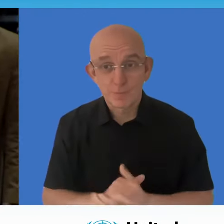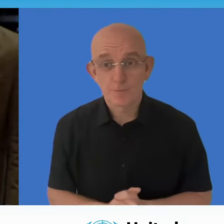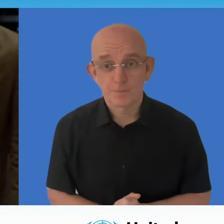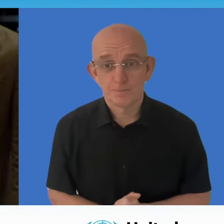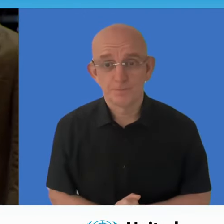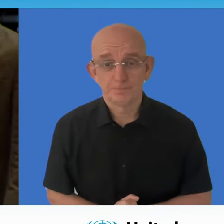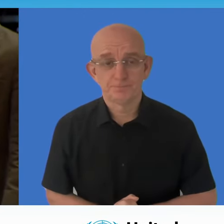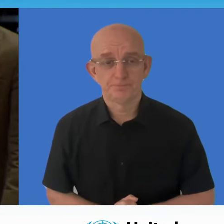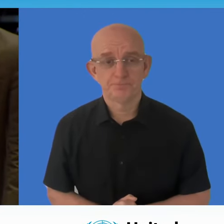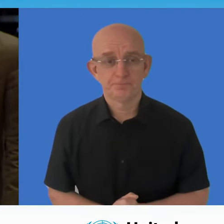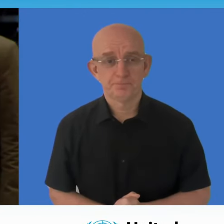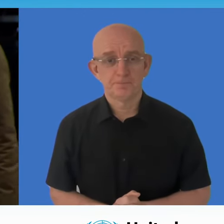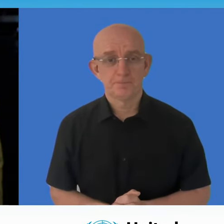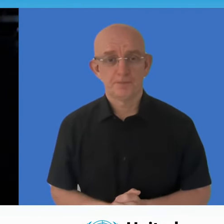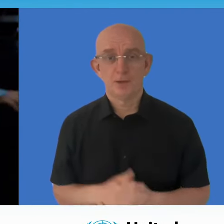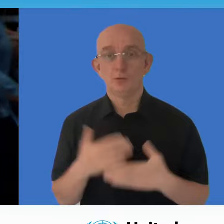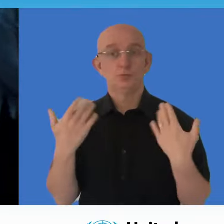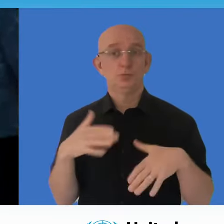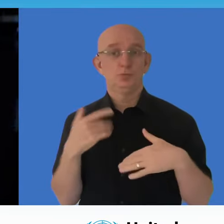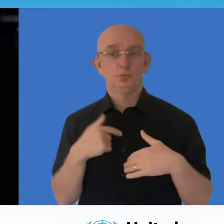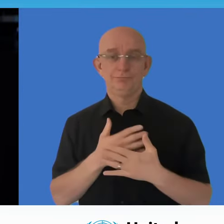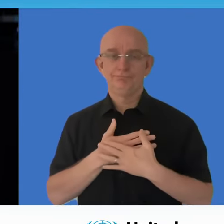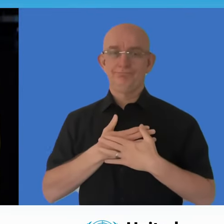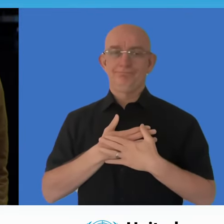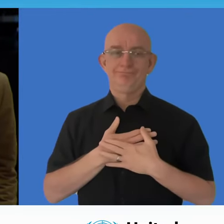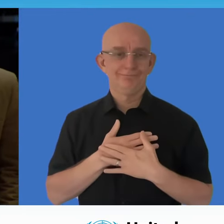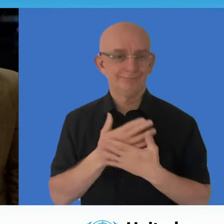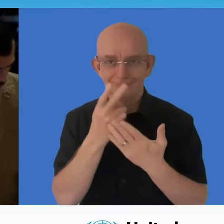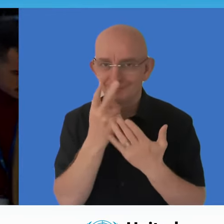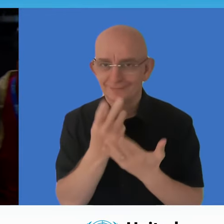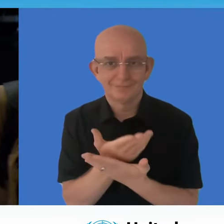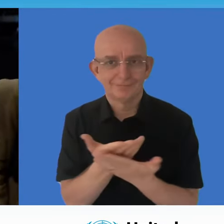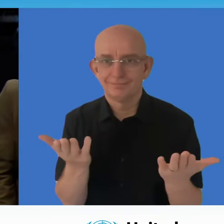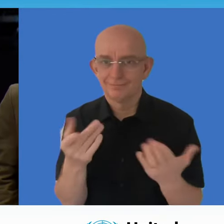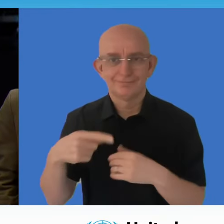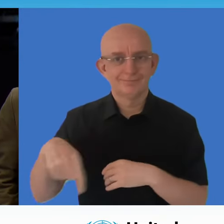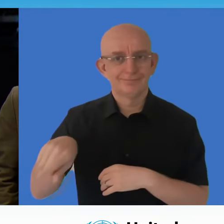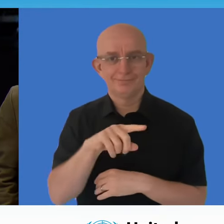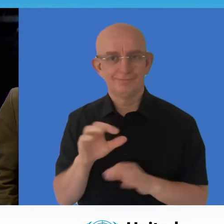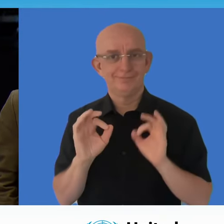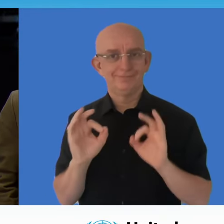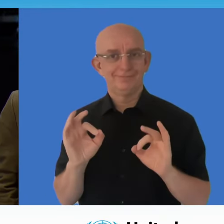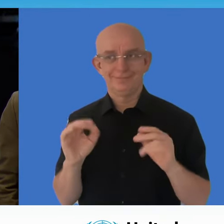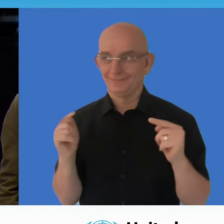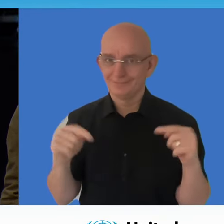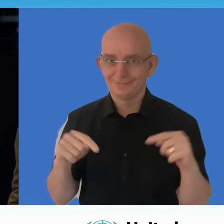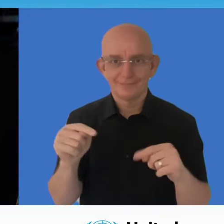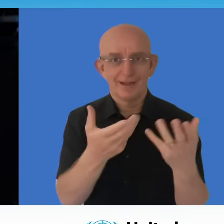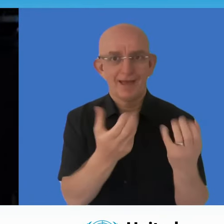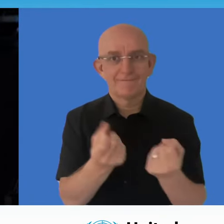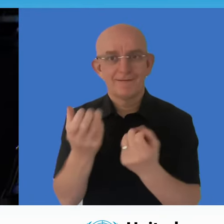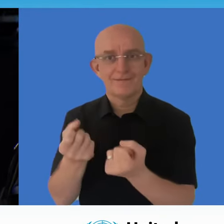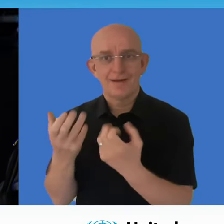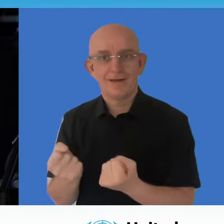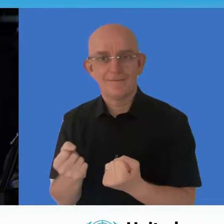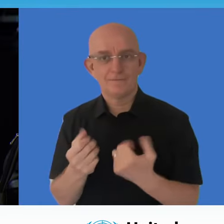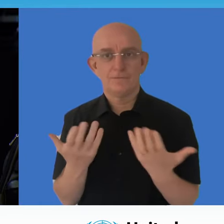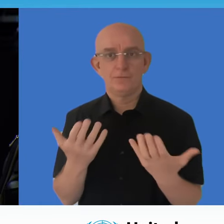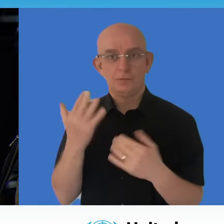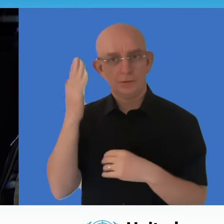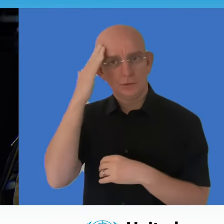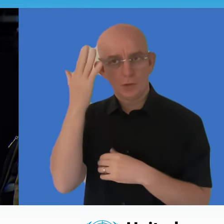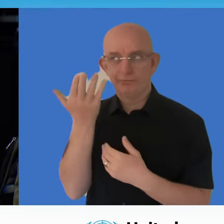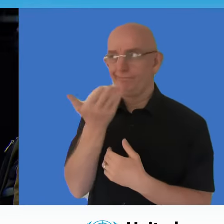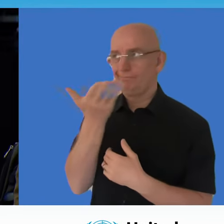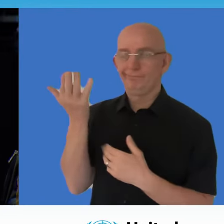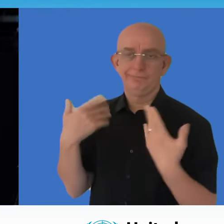Like I said, I'm so excited to welcome you in this chamber today, especially when there is such urgent need for brilliant,